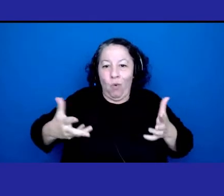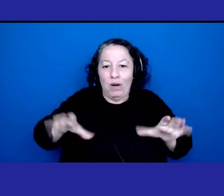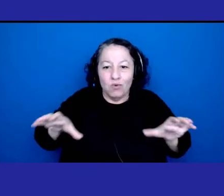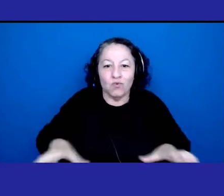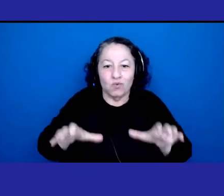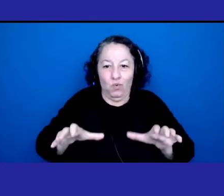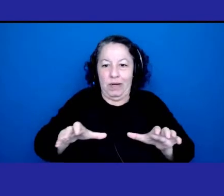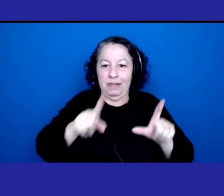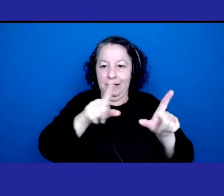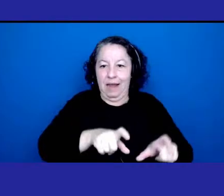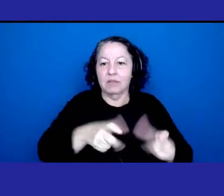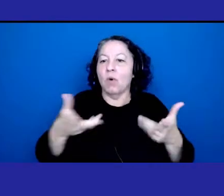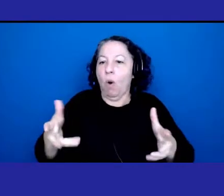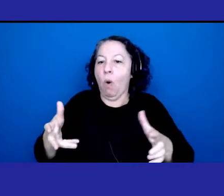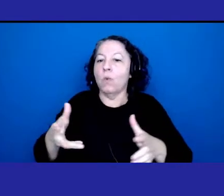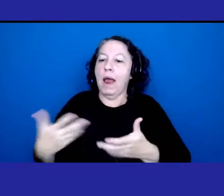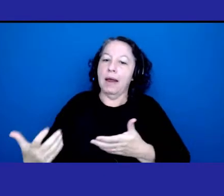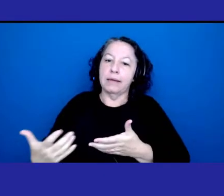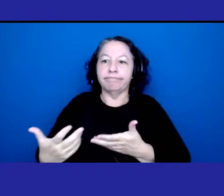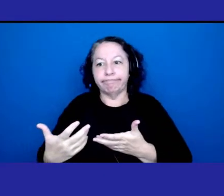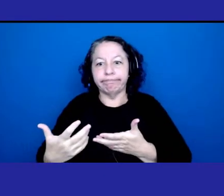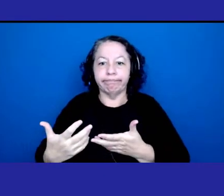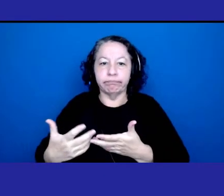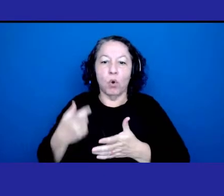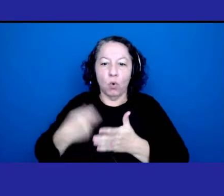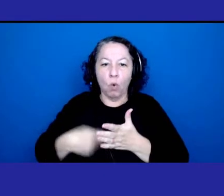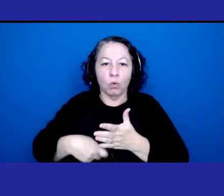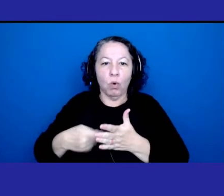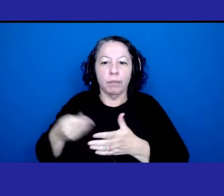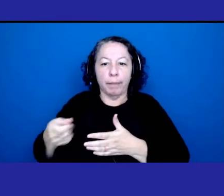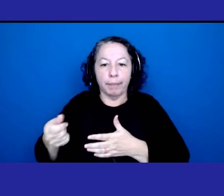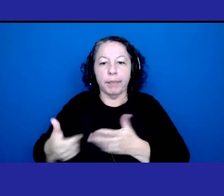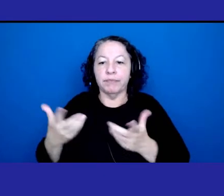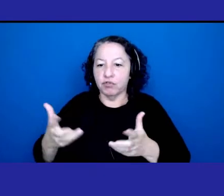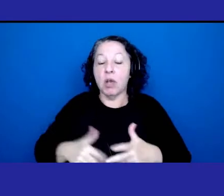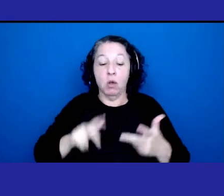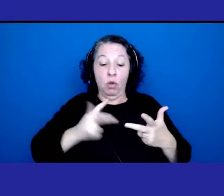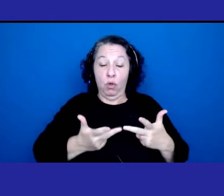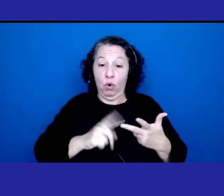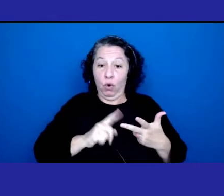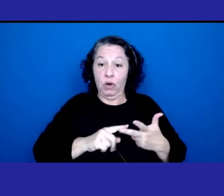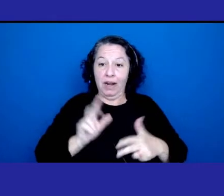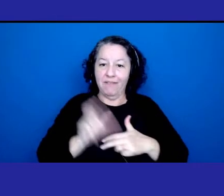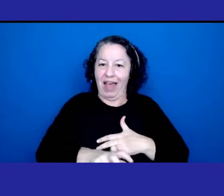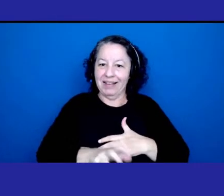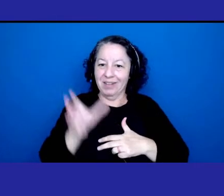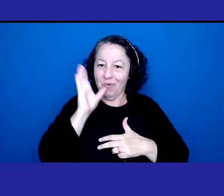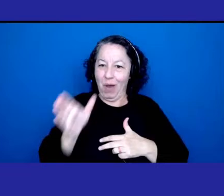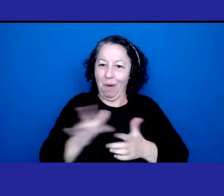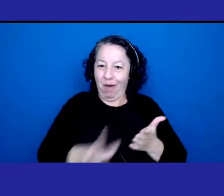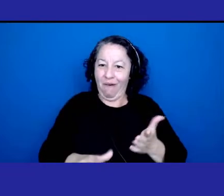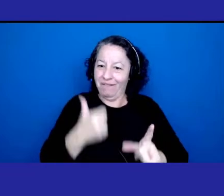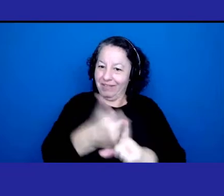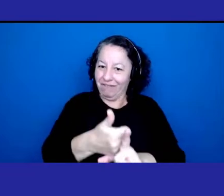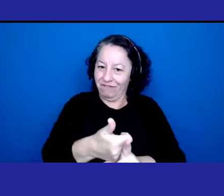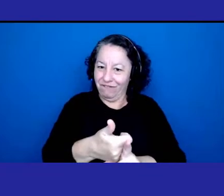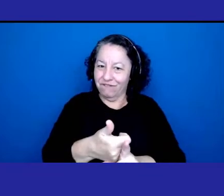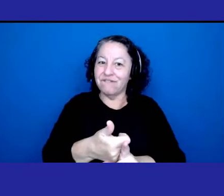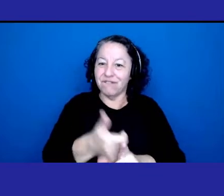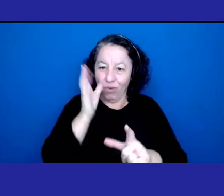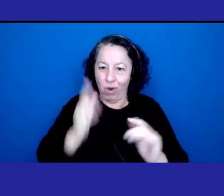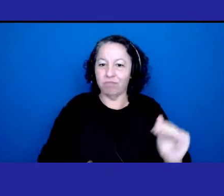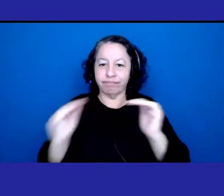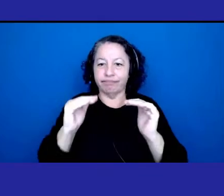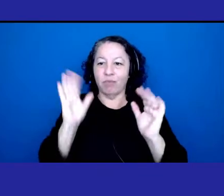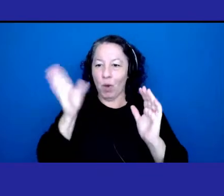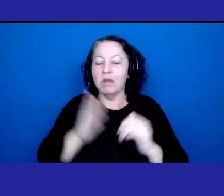tests. And third, the investment will pay for itself. Thank you. Thank you.